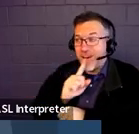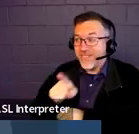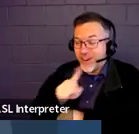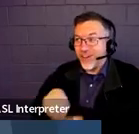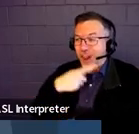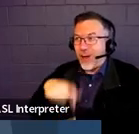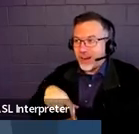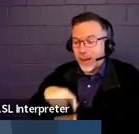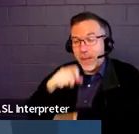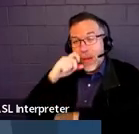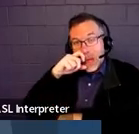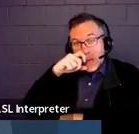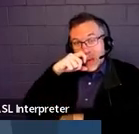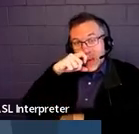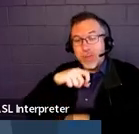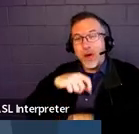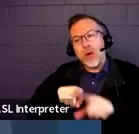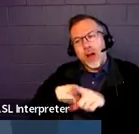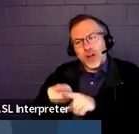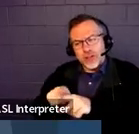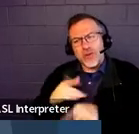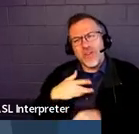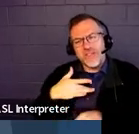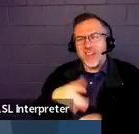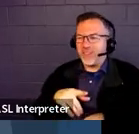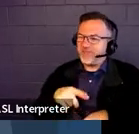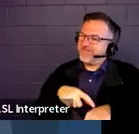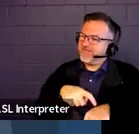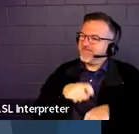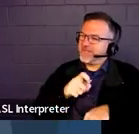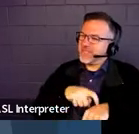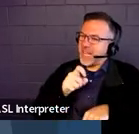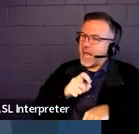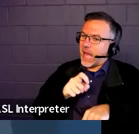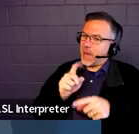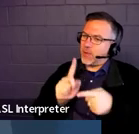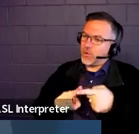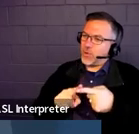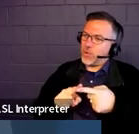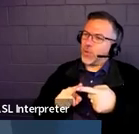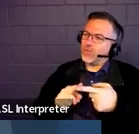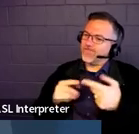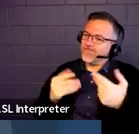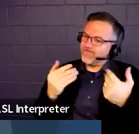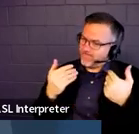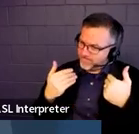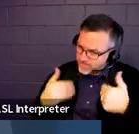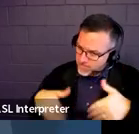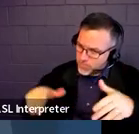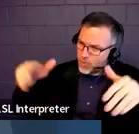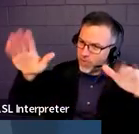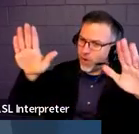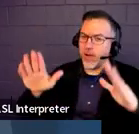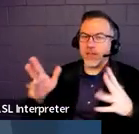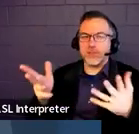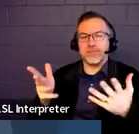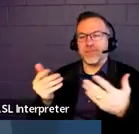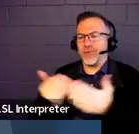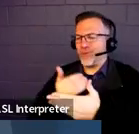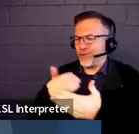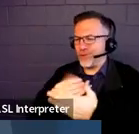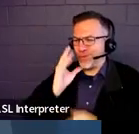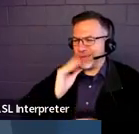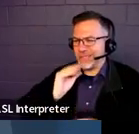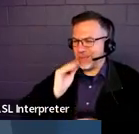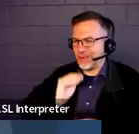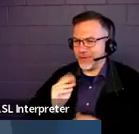but we also feel like it's time for the student to move on to new experiences. And we're just not sure